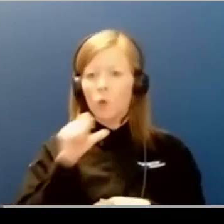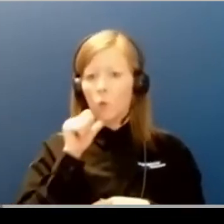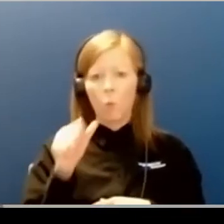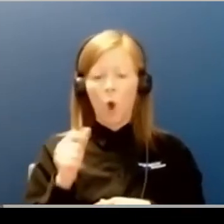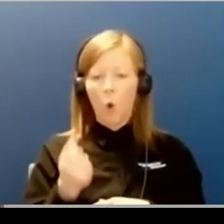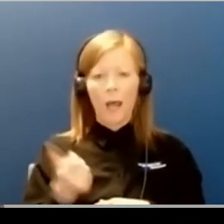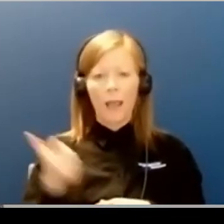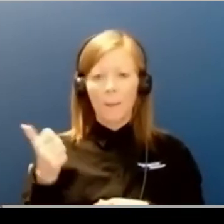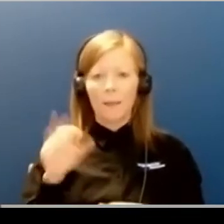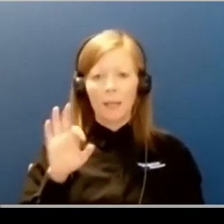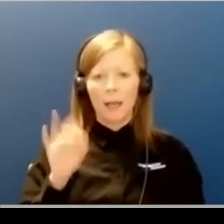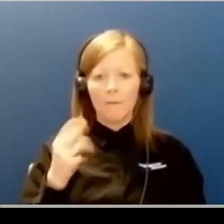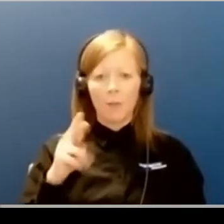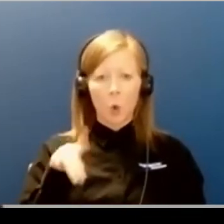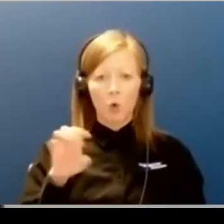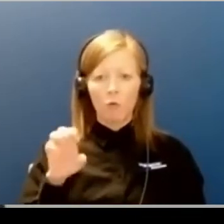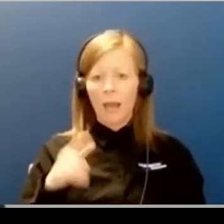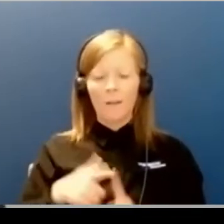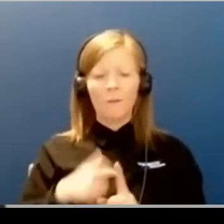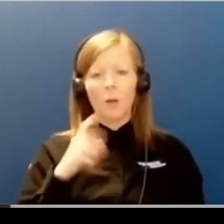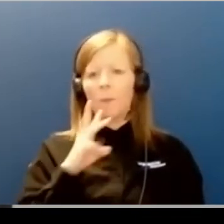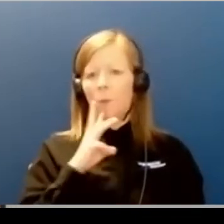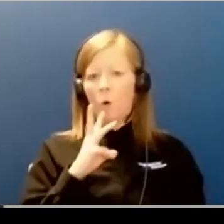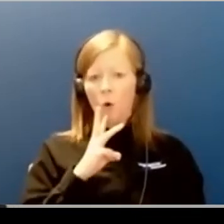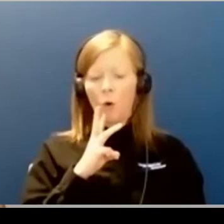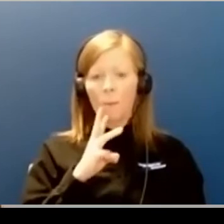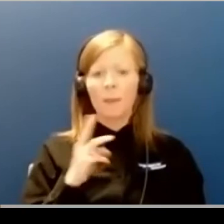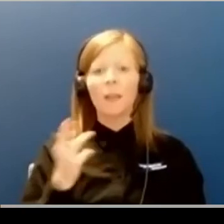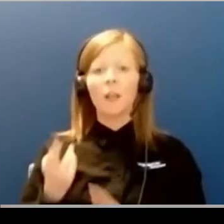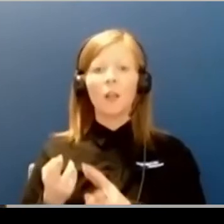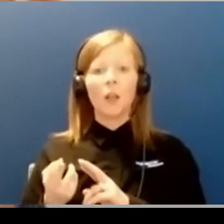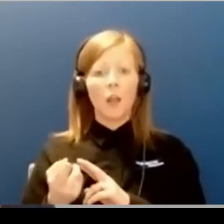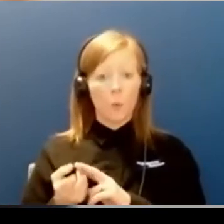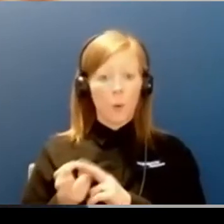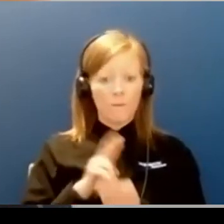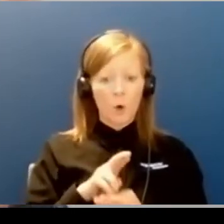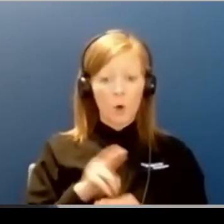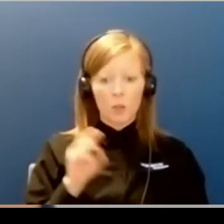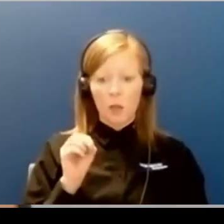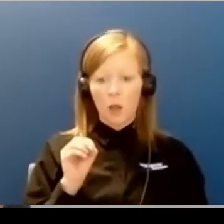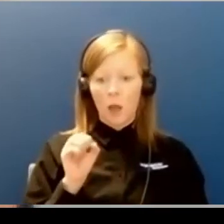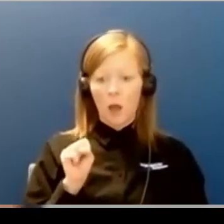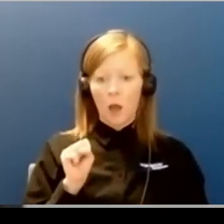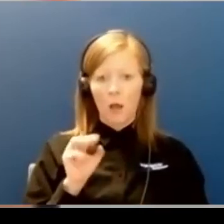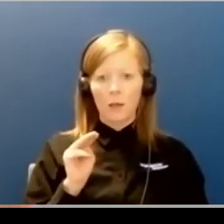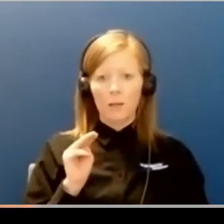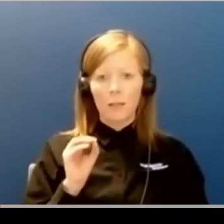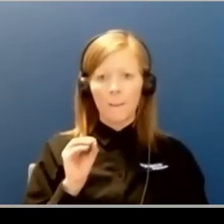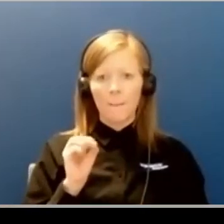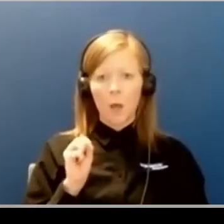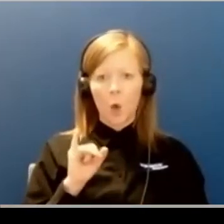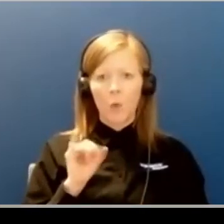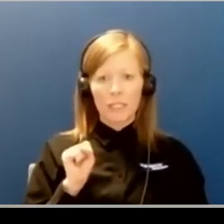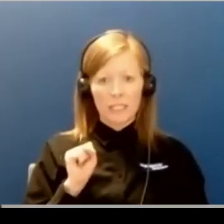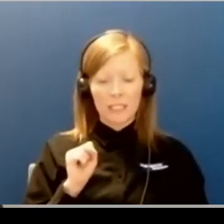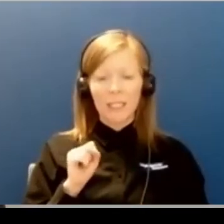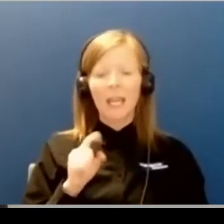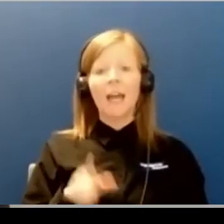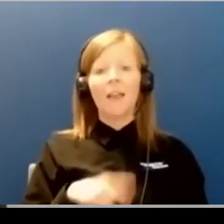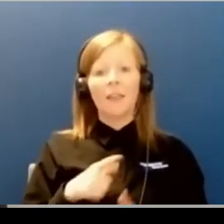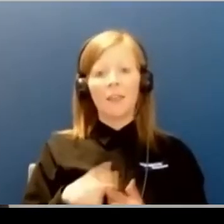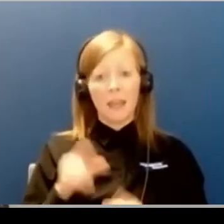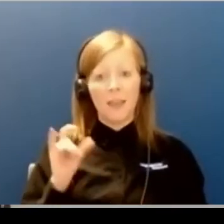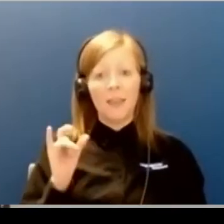eliminate fluoride from the water. The reverse osmosis, if you happen to have one of those at home, then you know what,